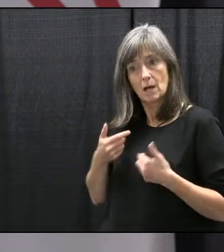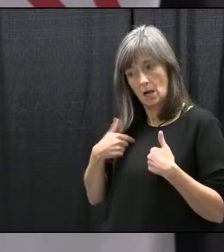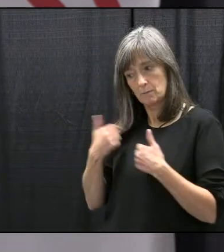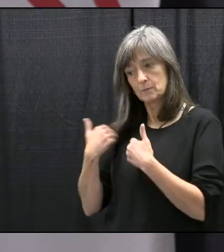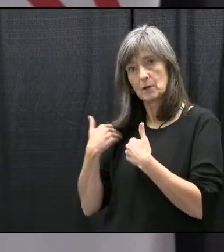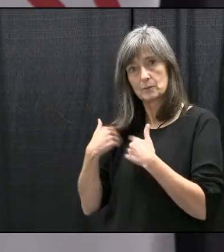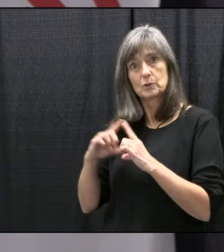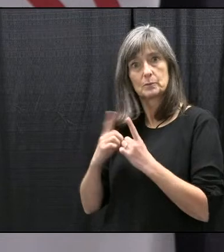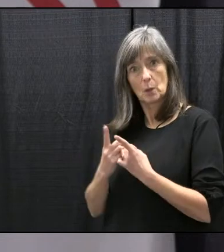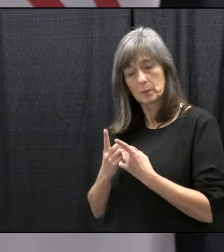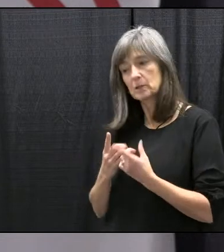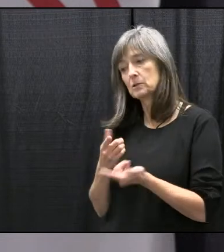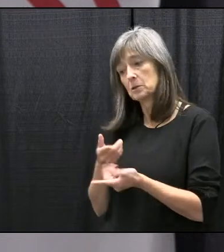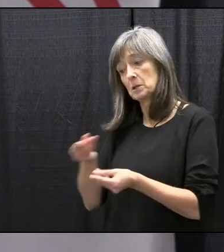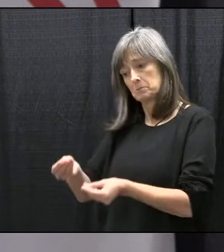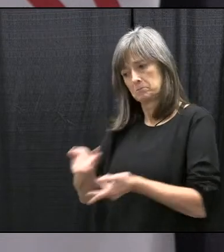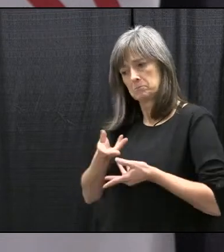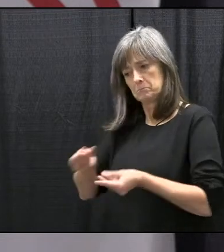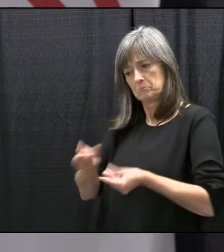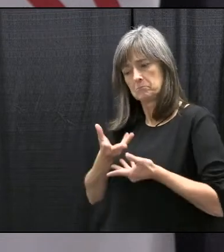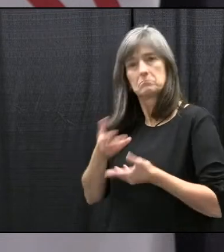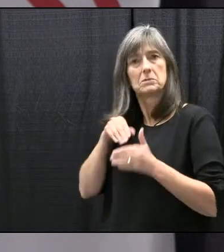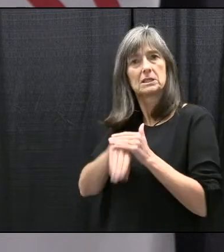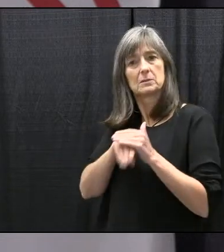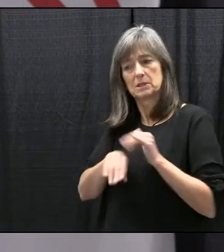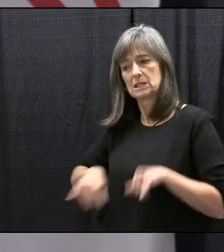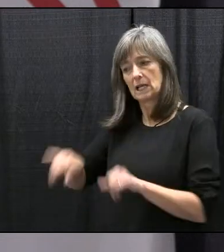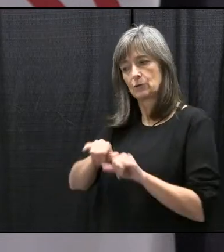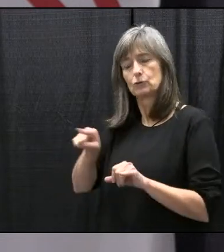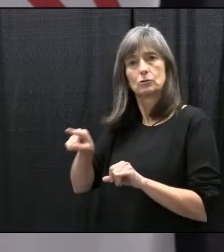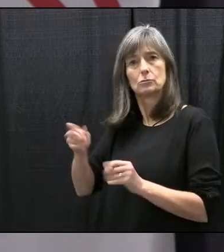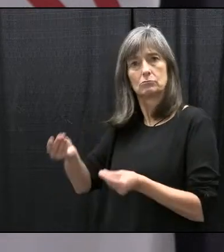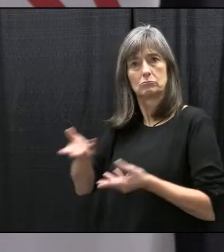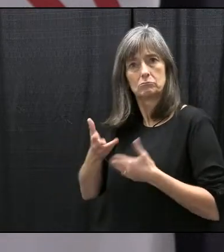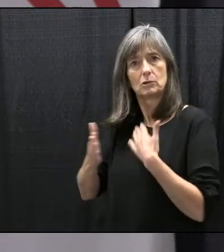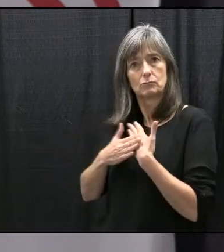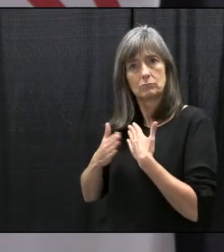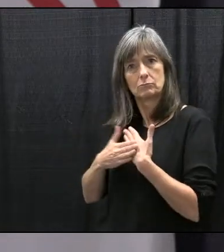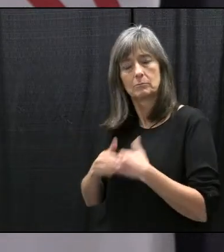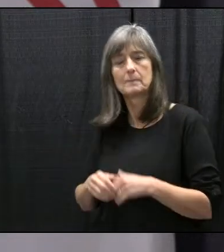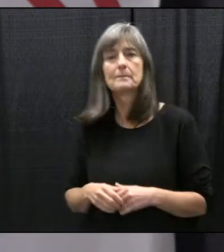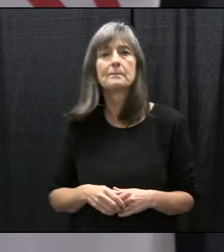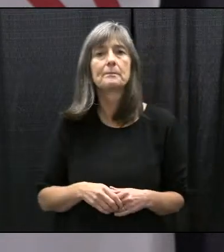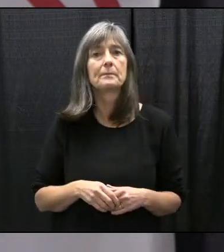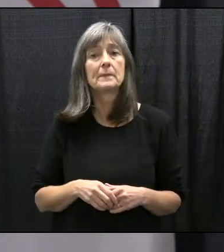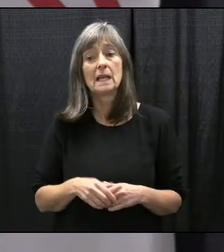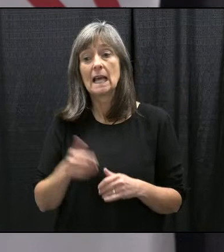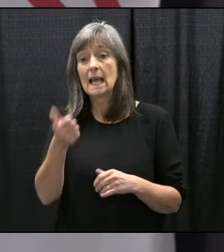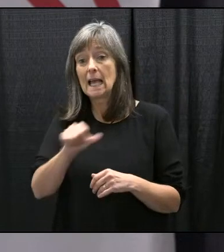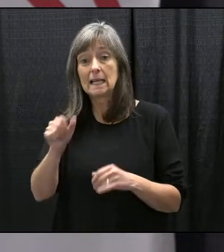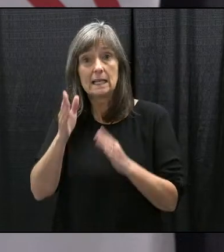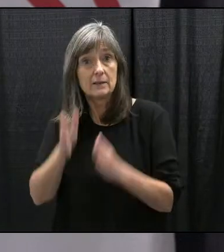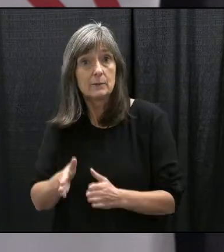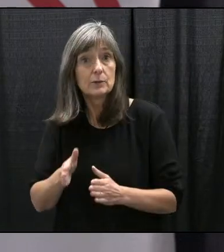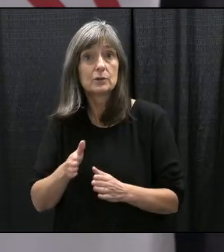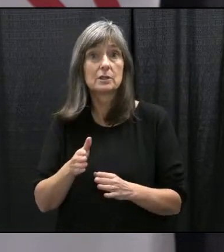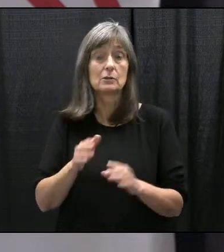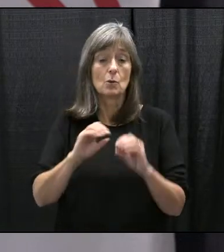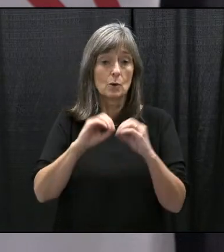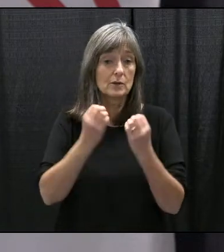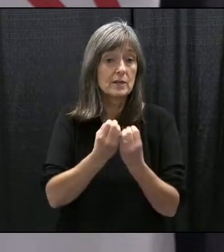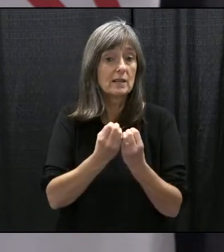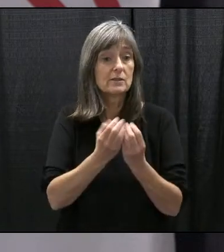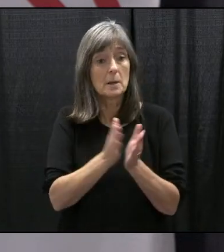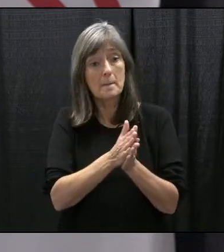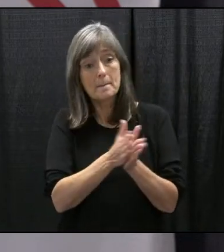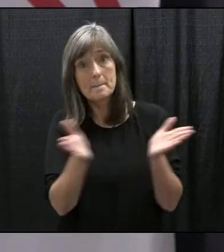with disabilities regarding these accessibility standards, require an individual, organization, or public body that is